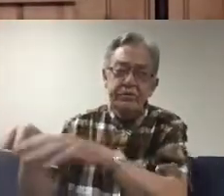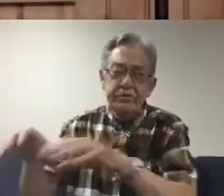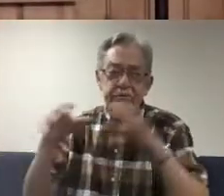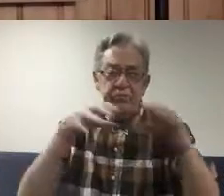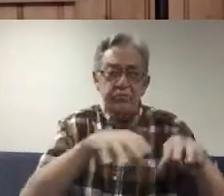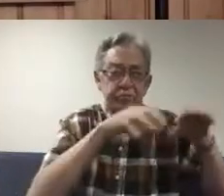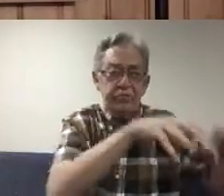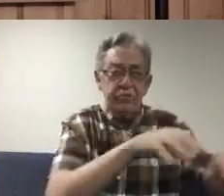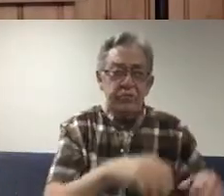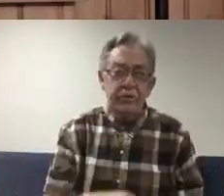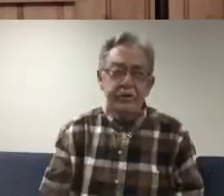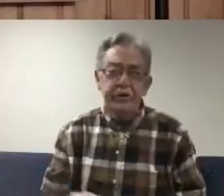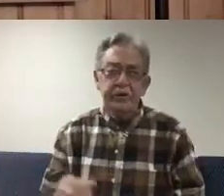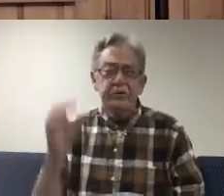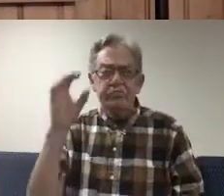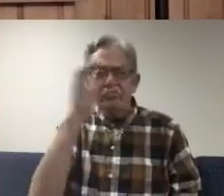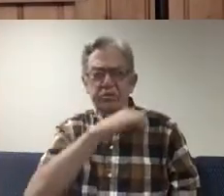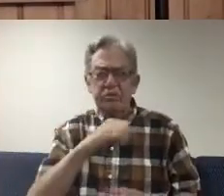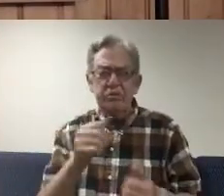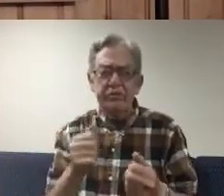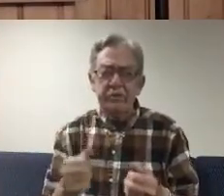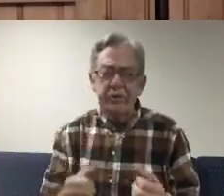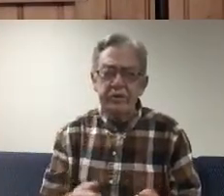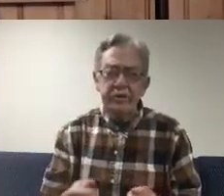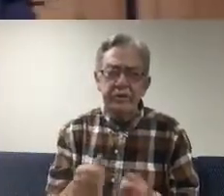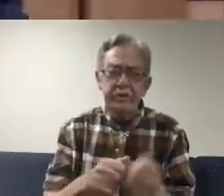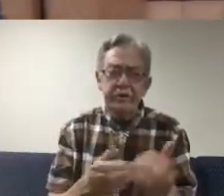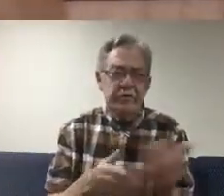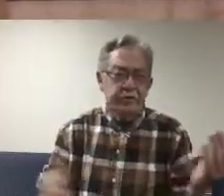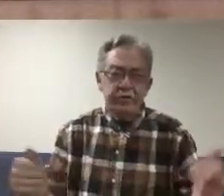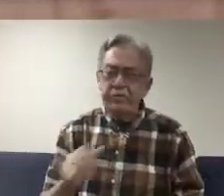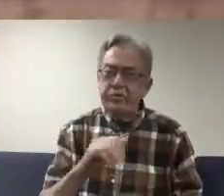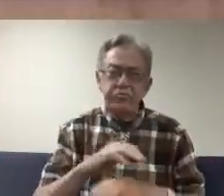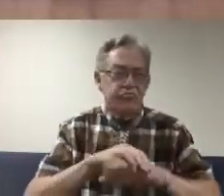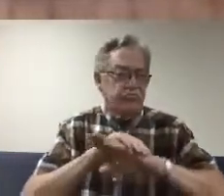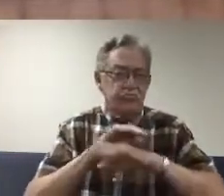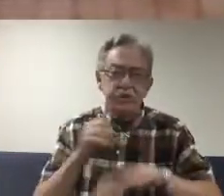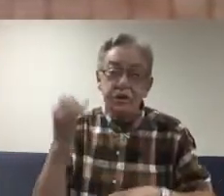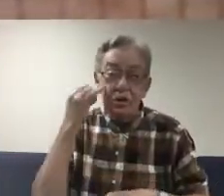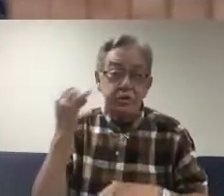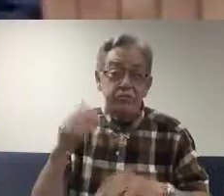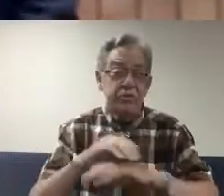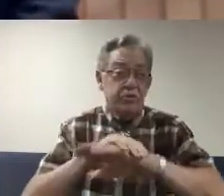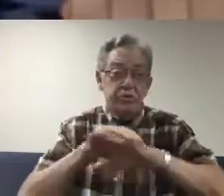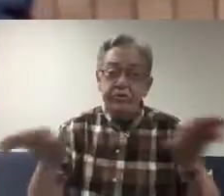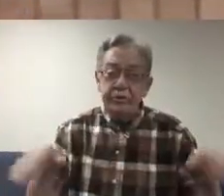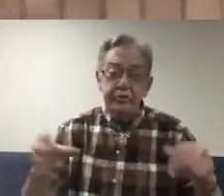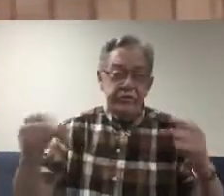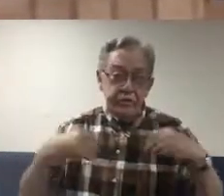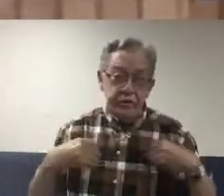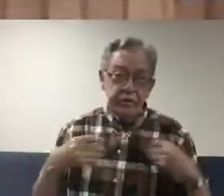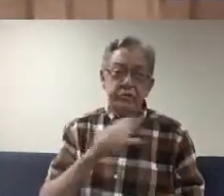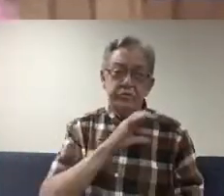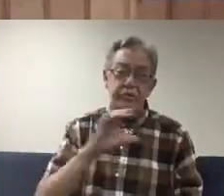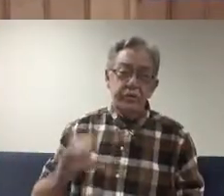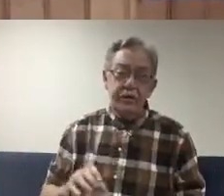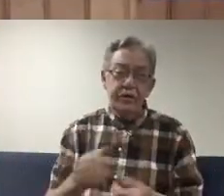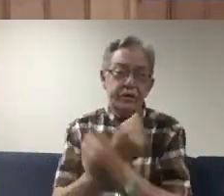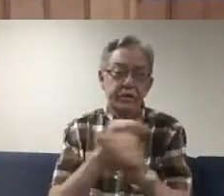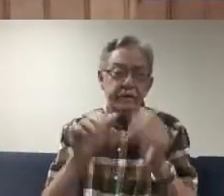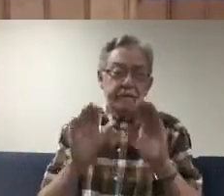deserve God's judgment. Children of wrath. We, the church Paul is talking about in this case, are just like the rest